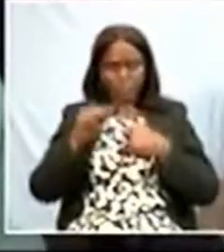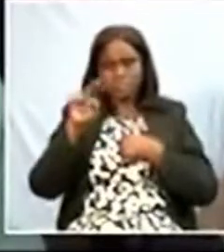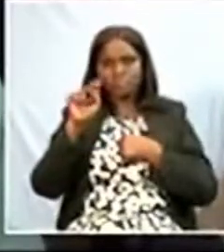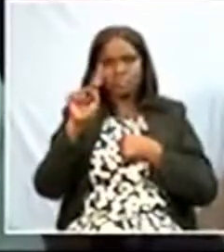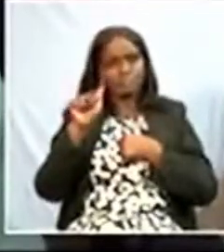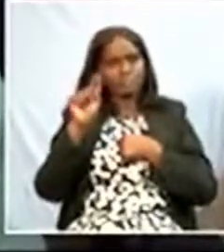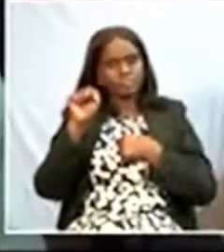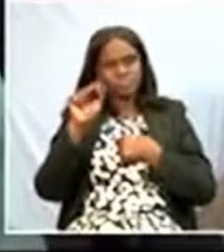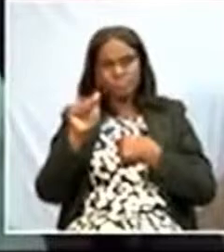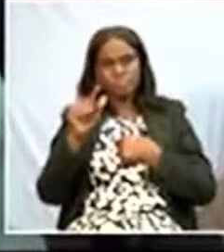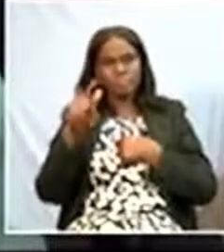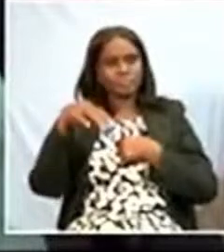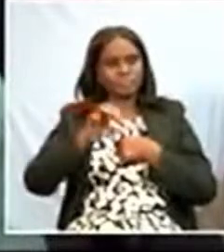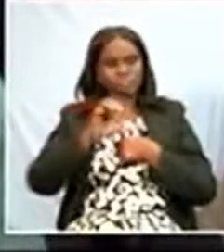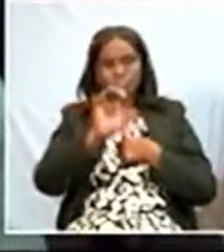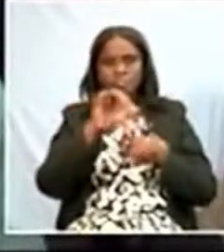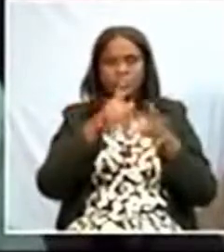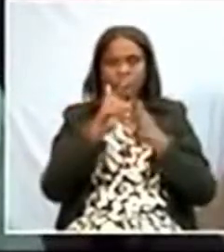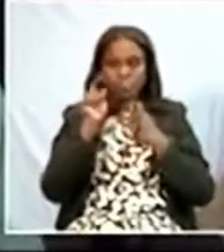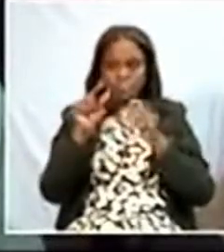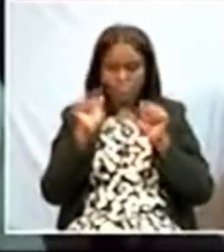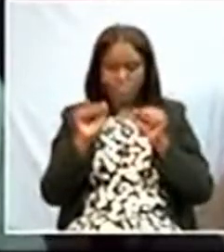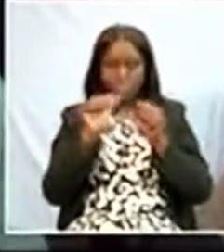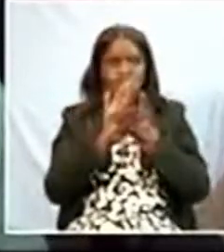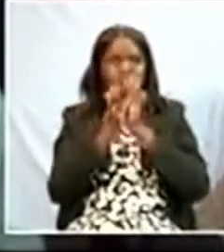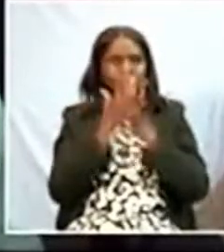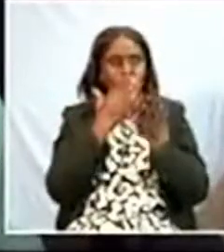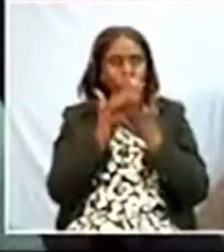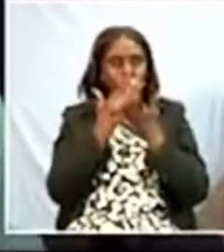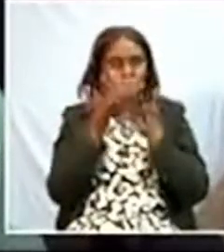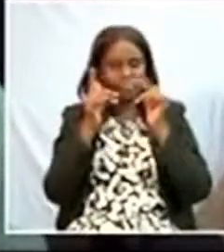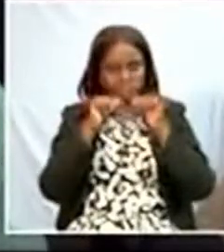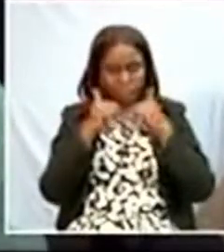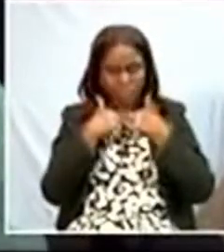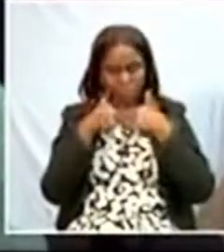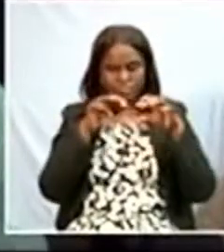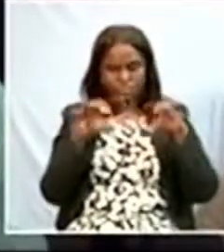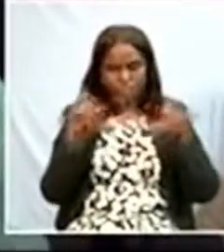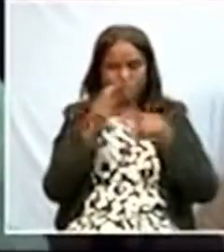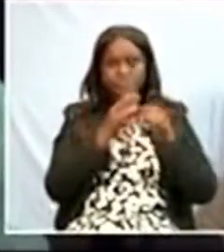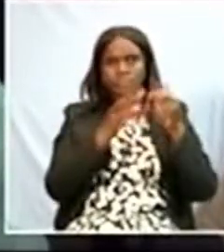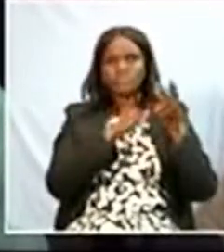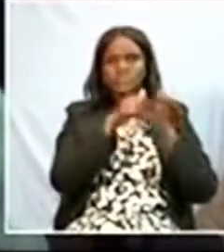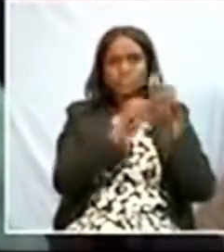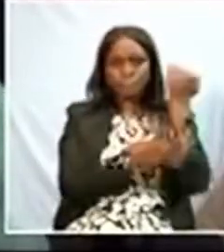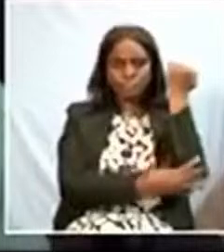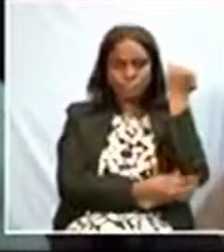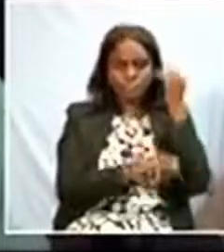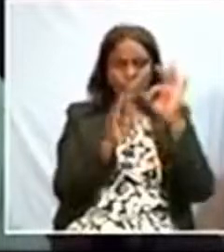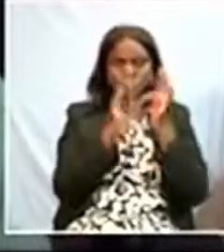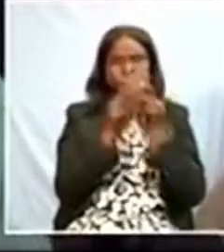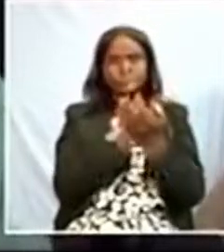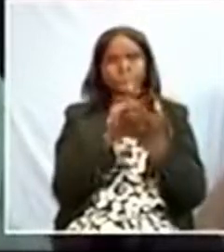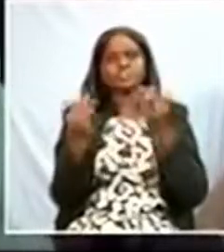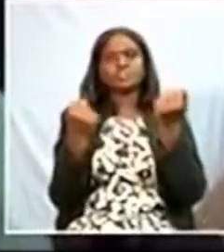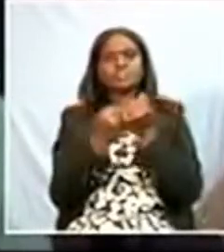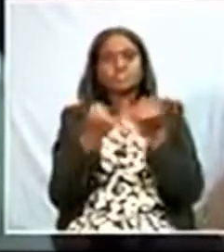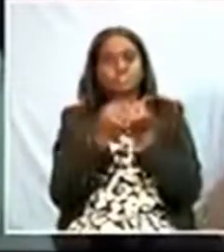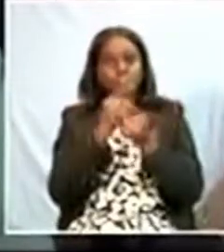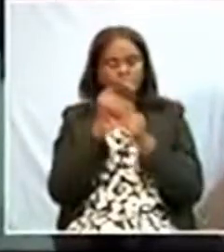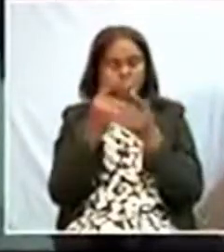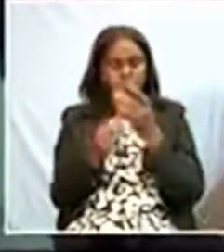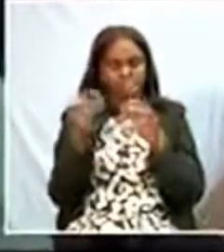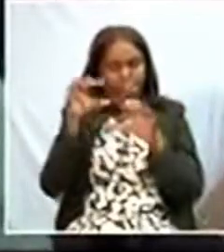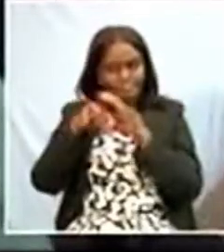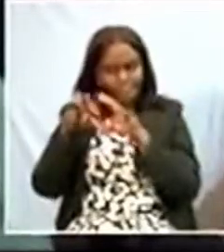constituency, Chimwema? How can it be a game changer when we have drawn children from vulnerable families and we are failing to support them? Just packing